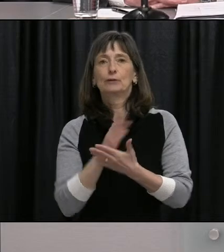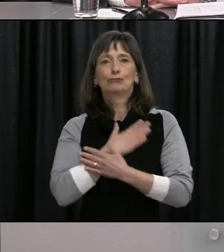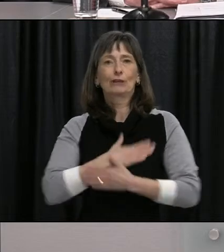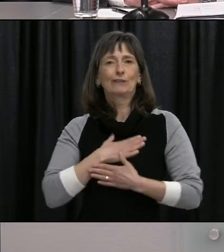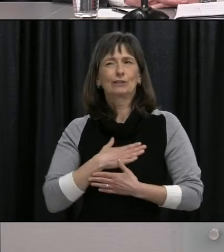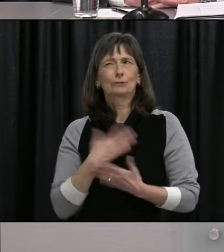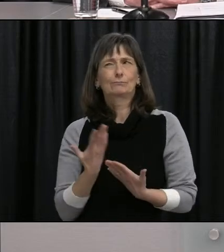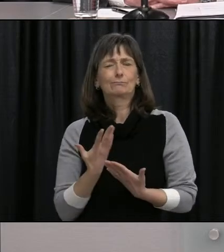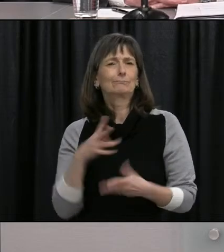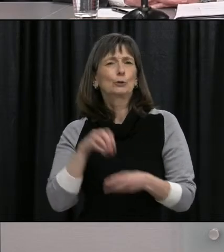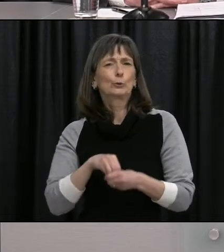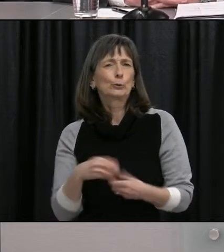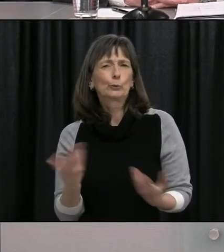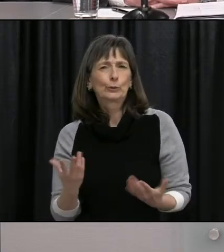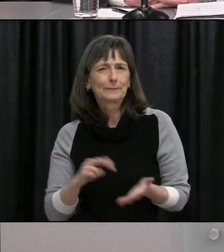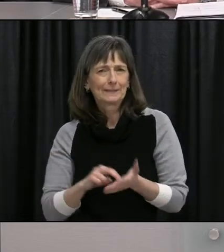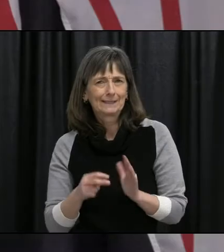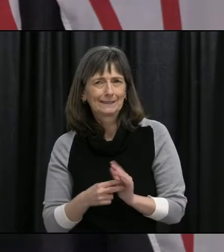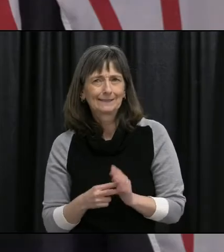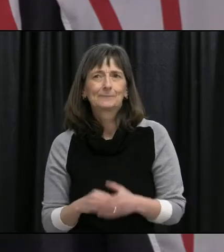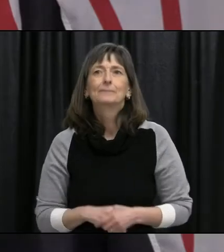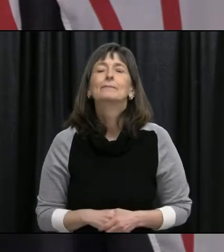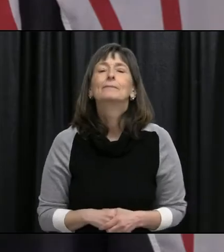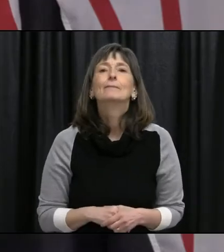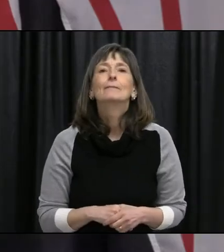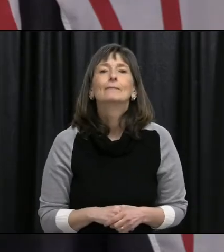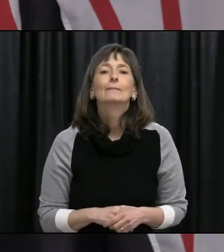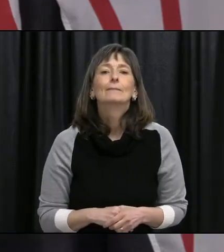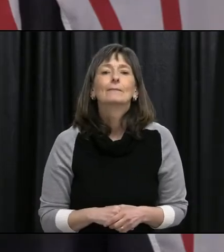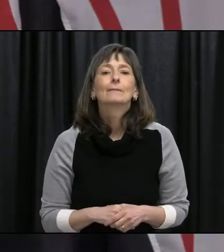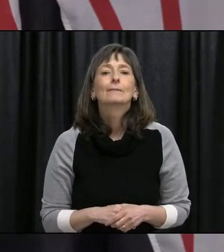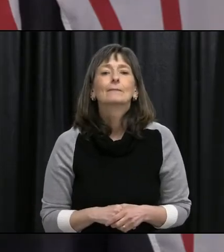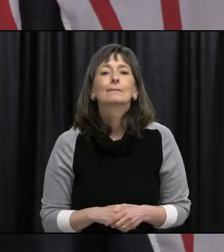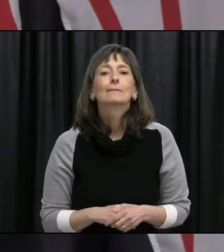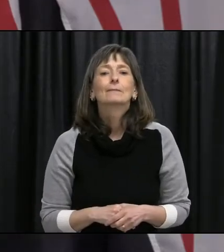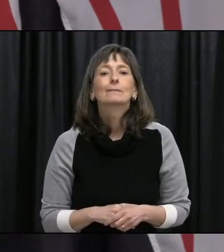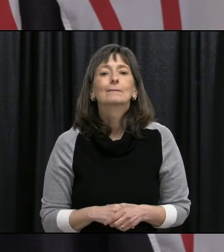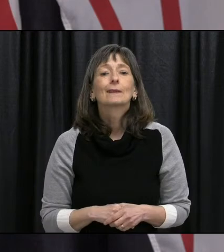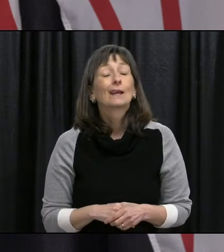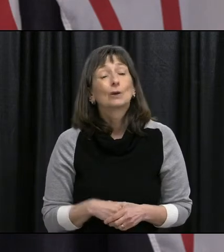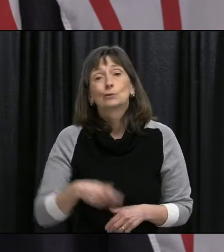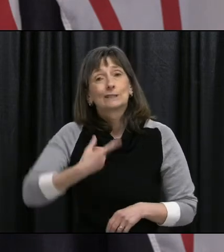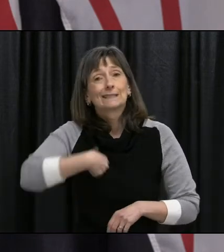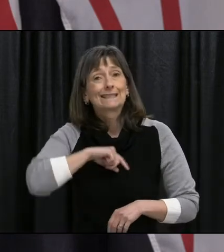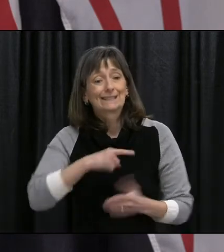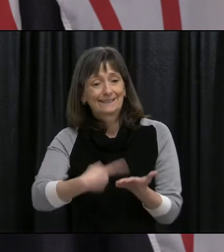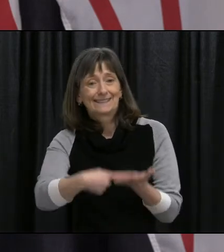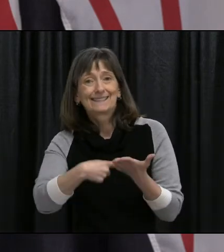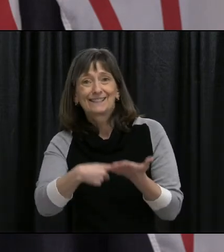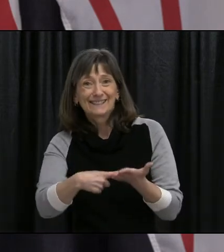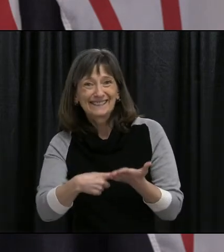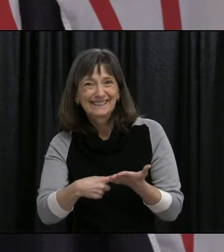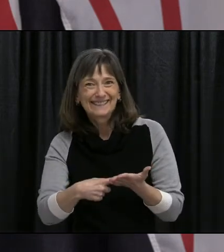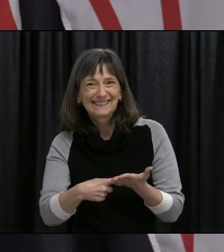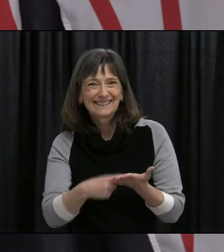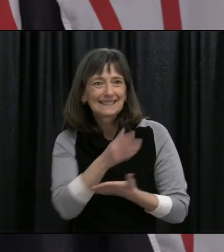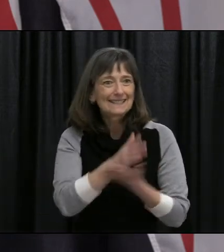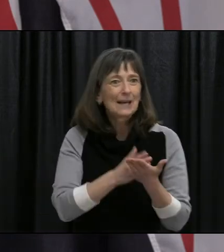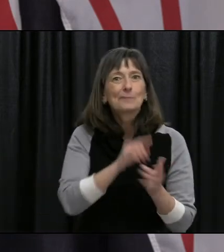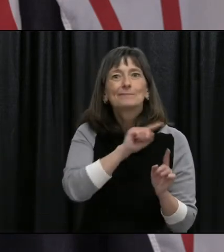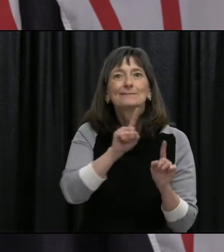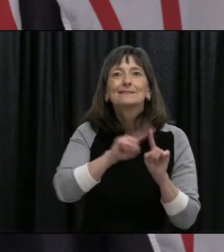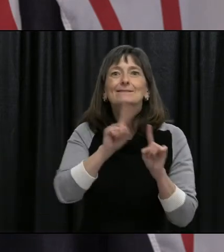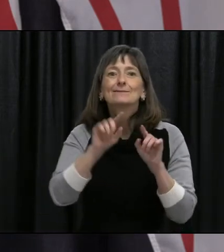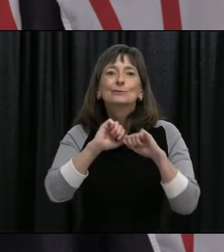So that really is part of the consultation process that we're going through now with some of these